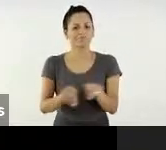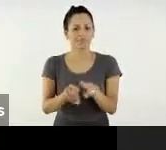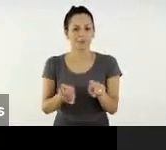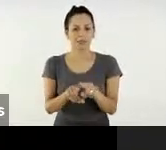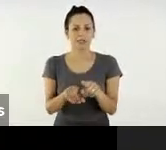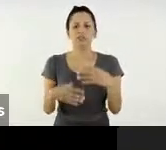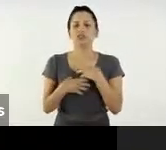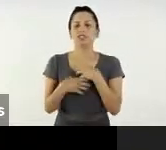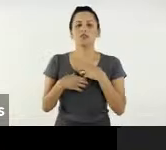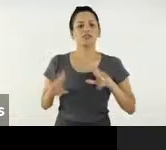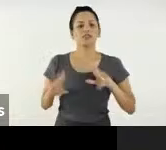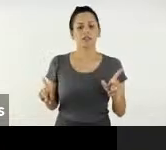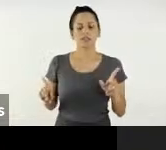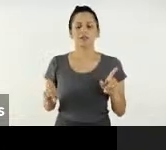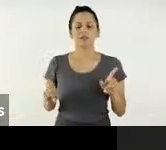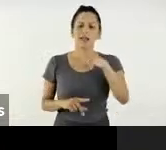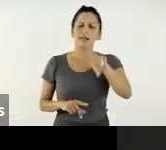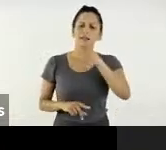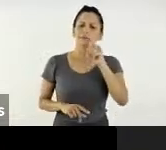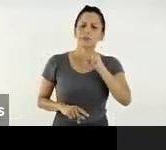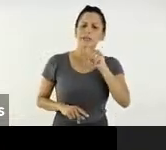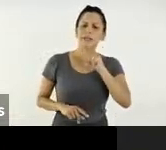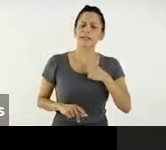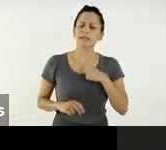to actualize a feminist world.